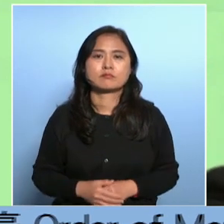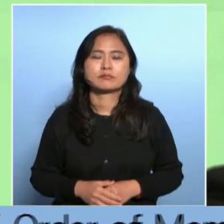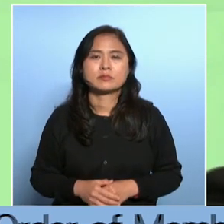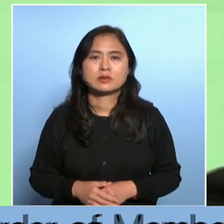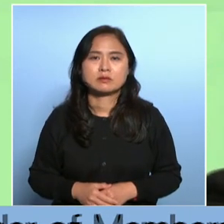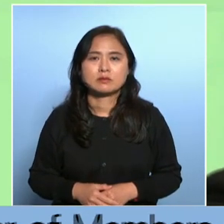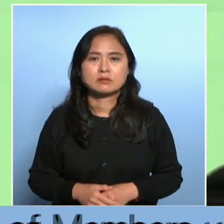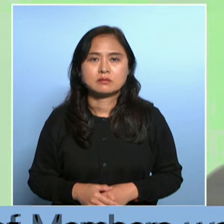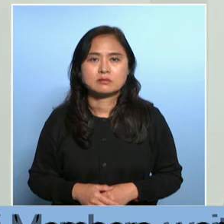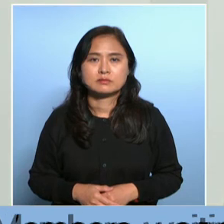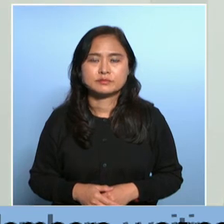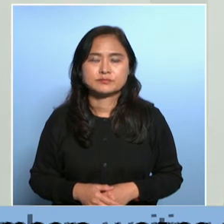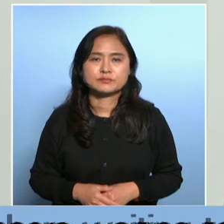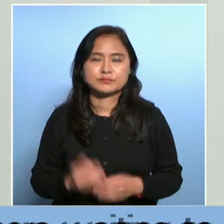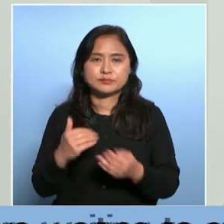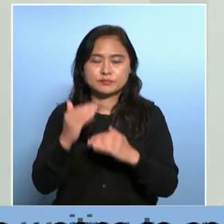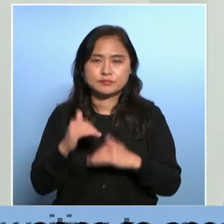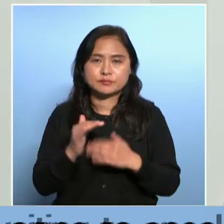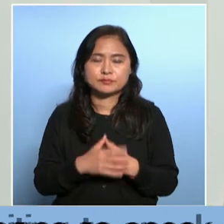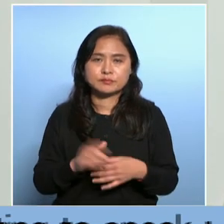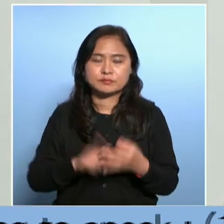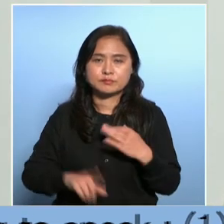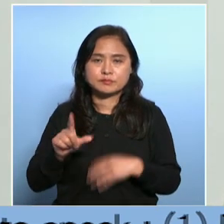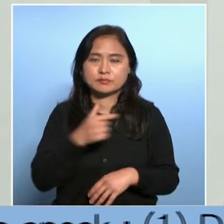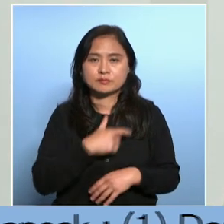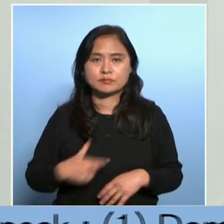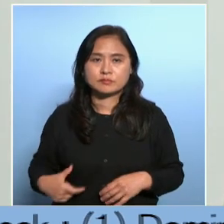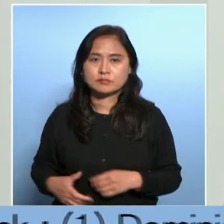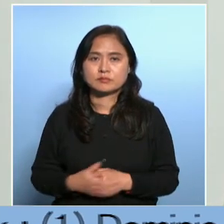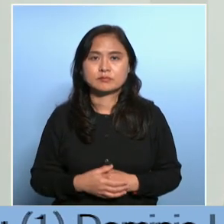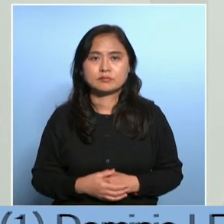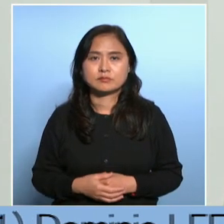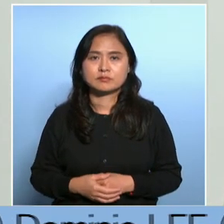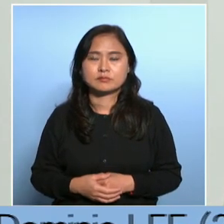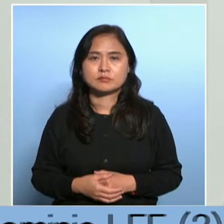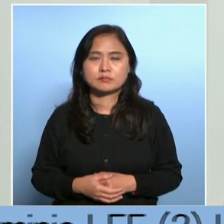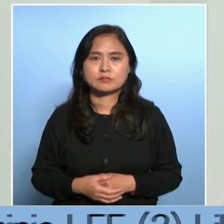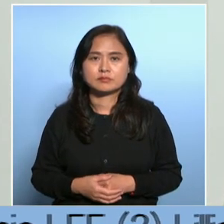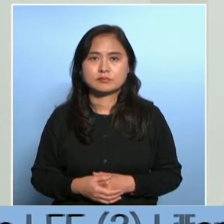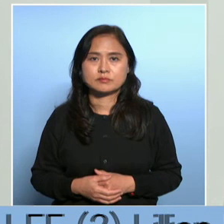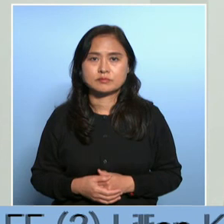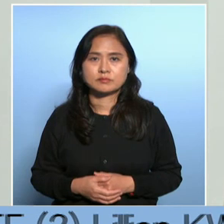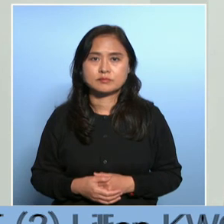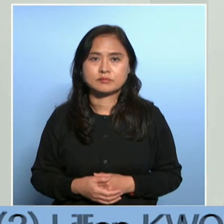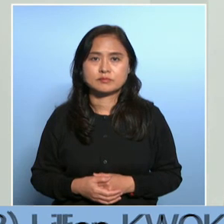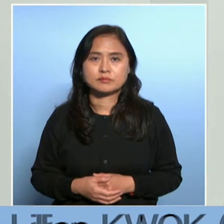the epidemic. With these remarks, I support the motion. Next, Mr. Dominic Lee.